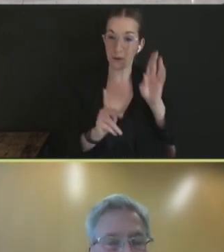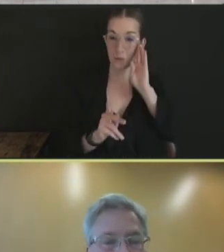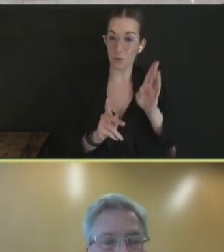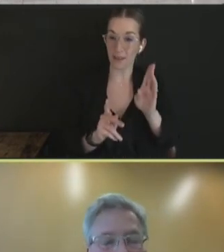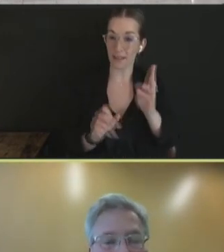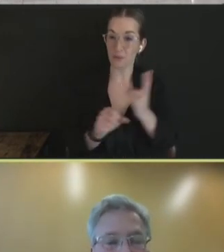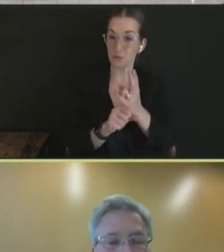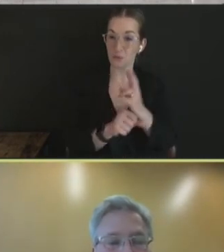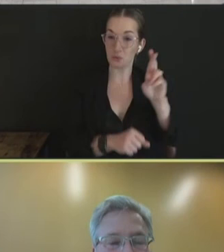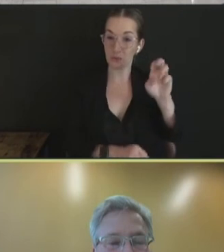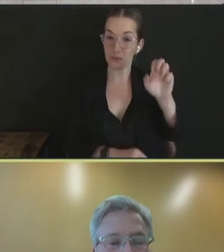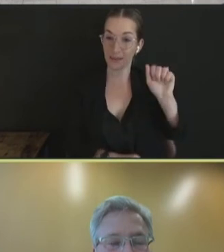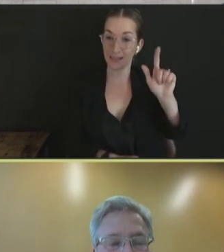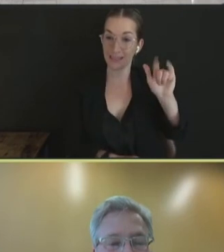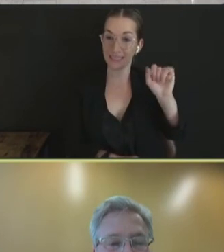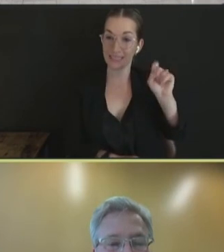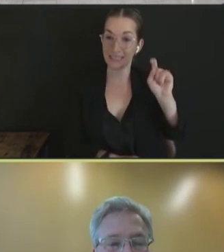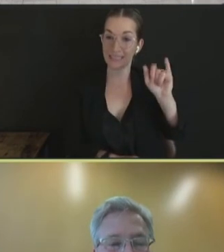slide.